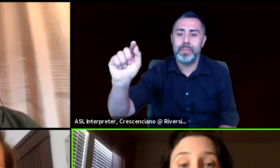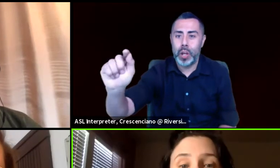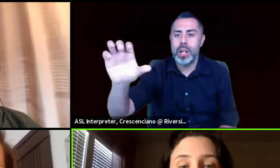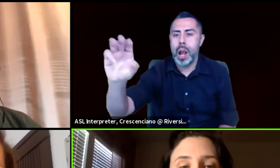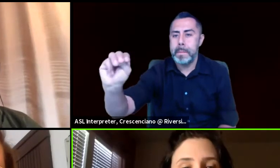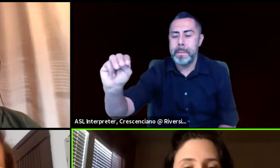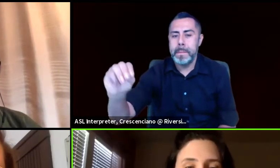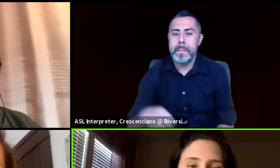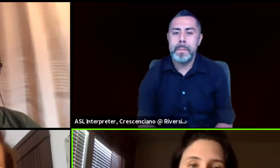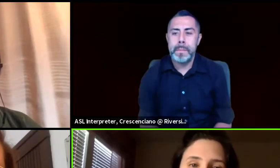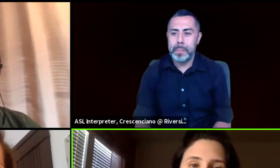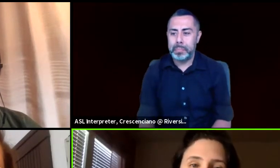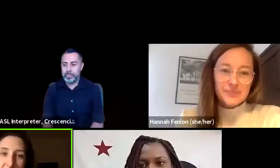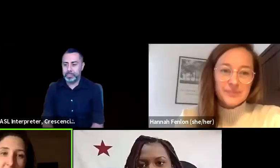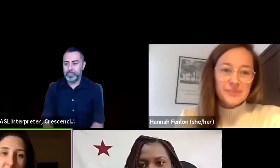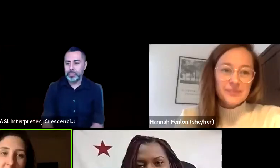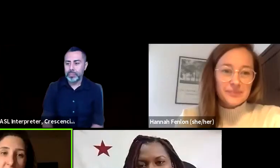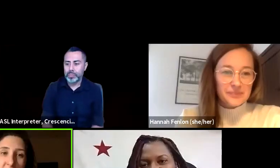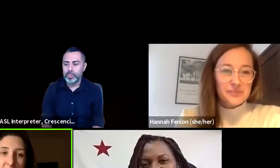HowlRound.com.